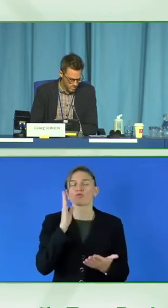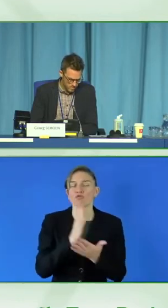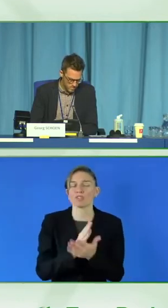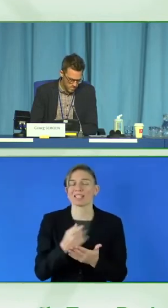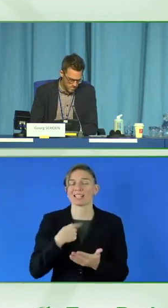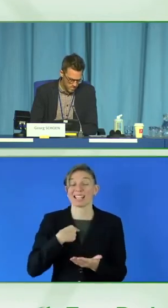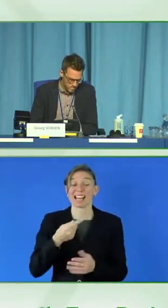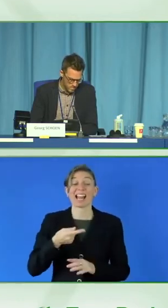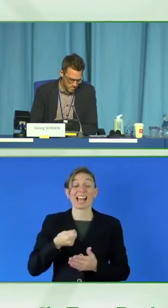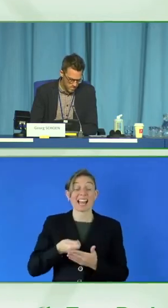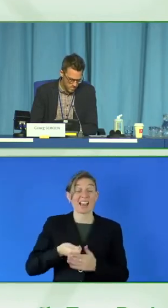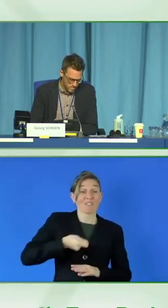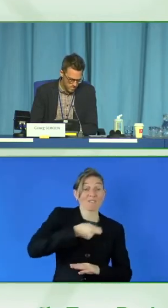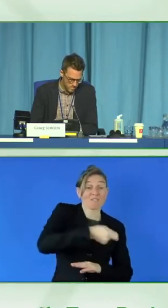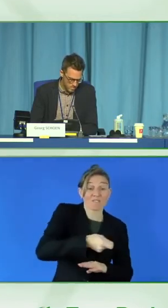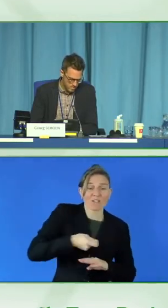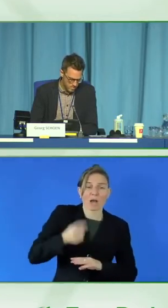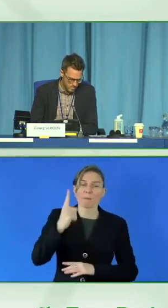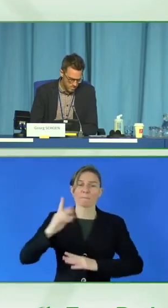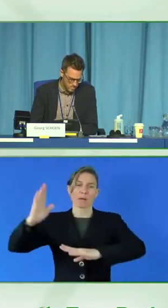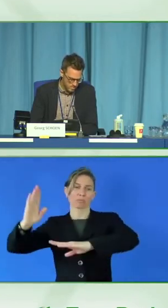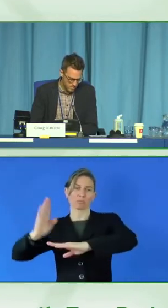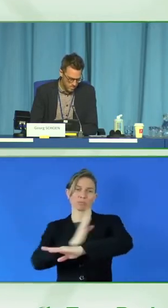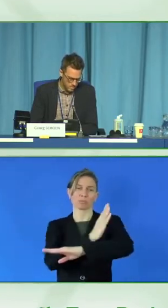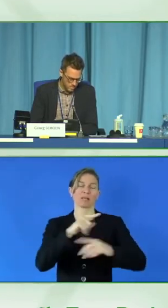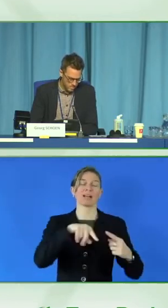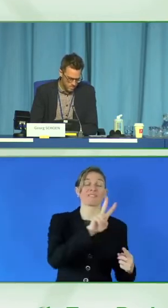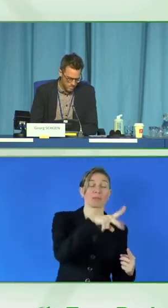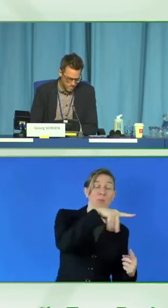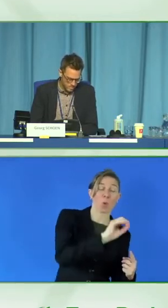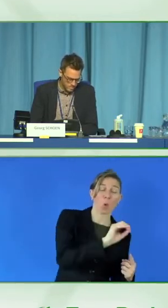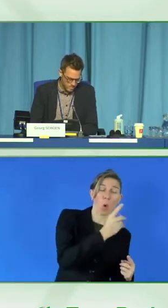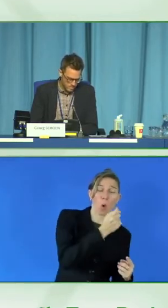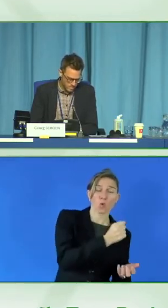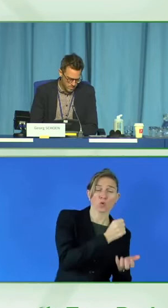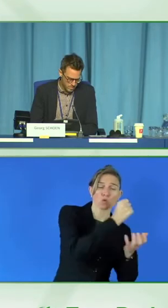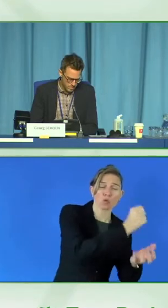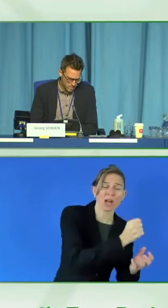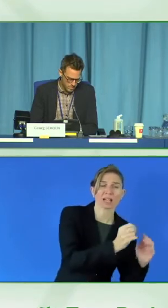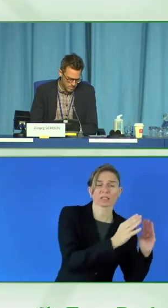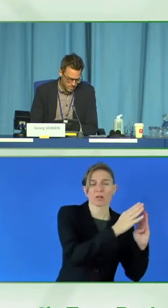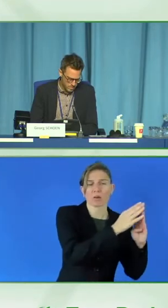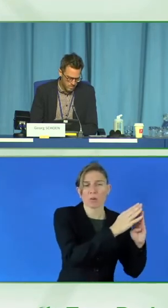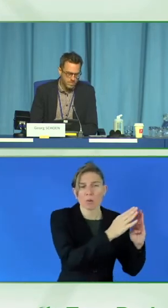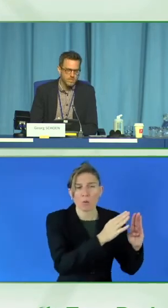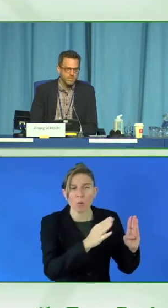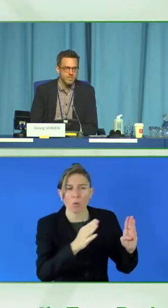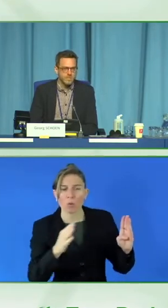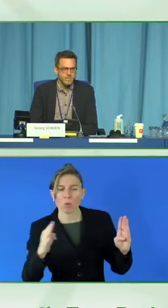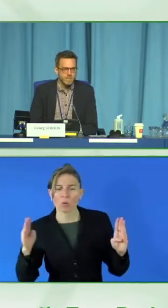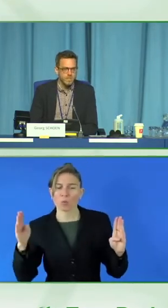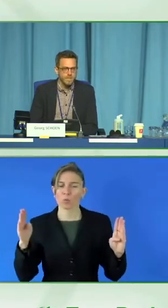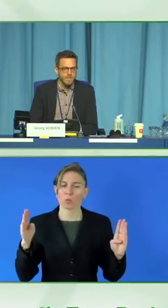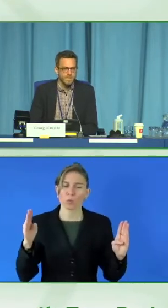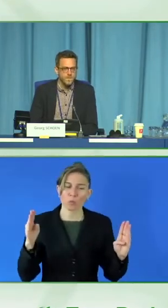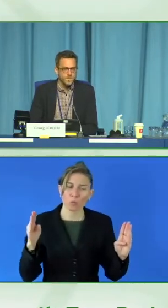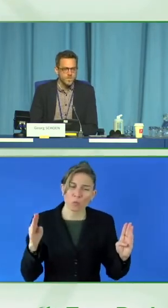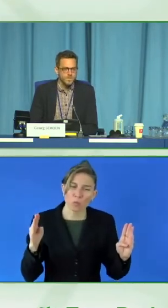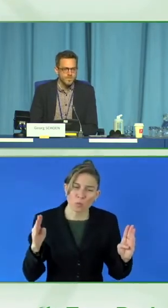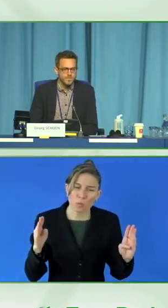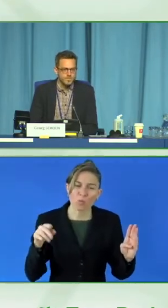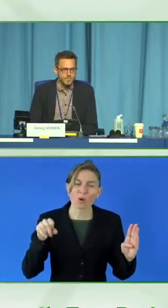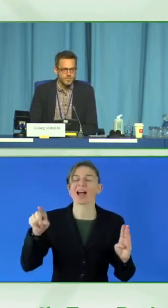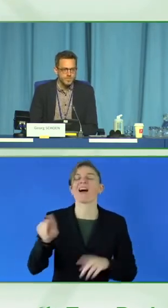from very pure grants to all the way to venture funds, that working as a venture fund and kind of funding in